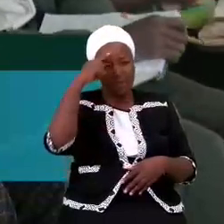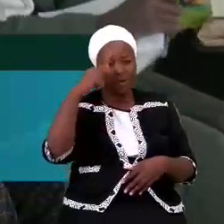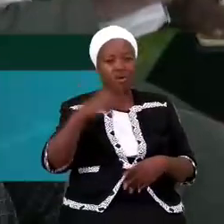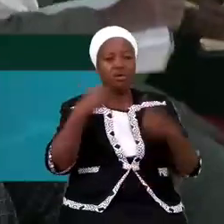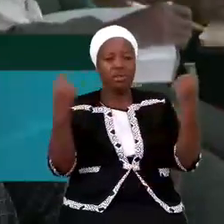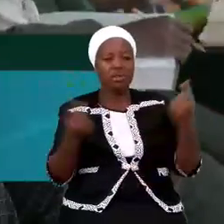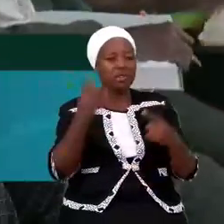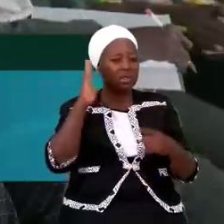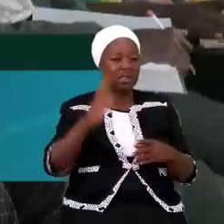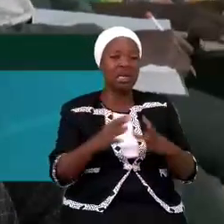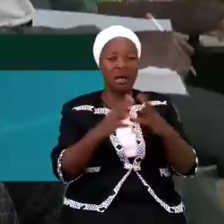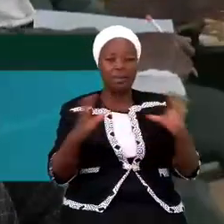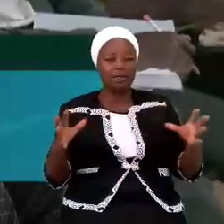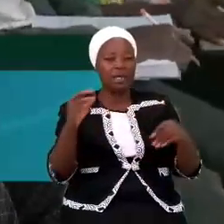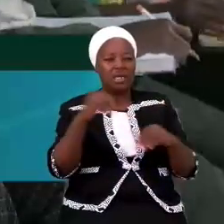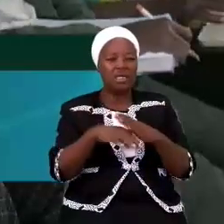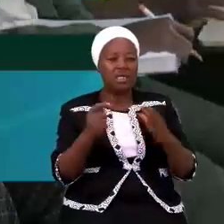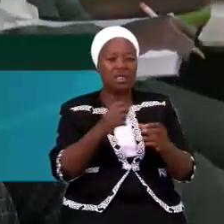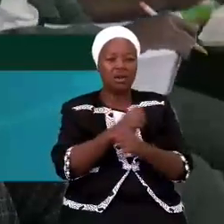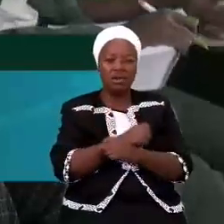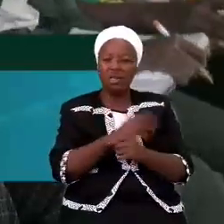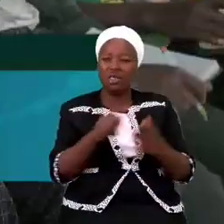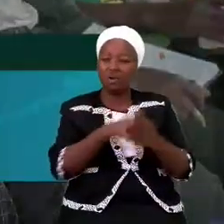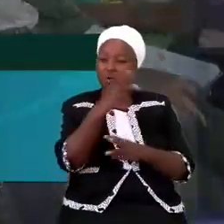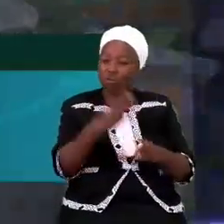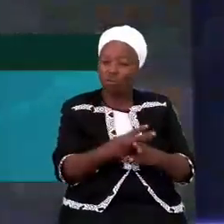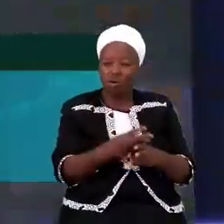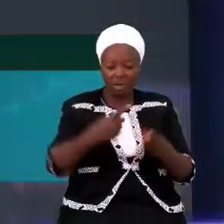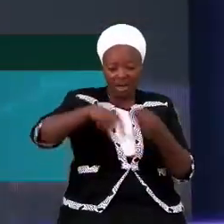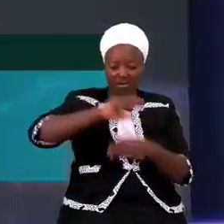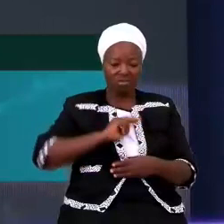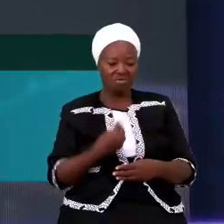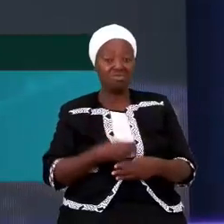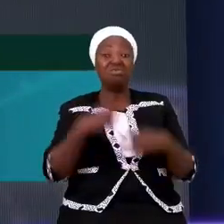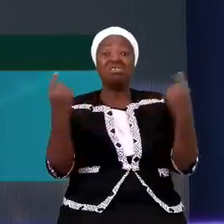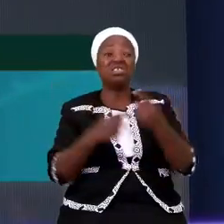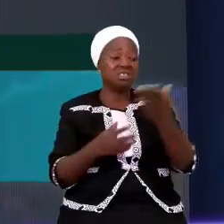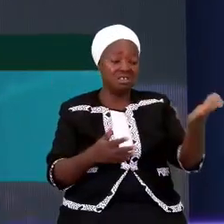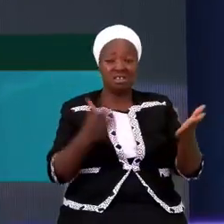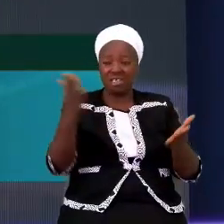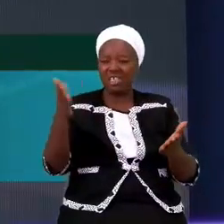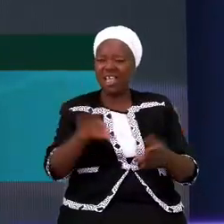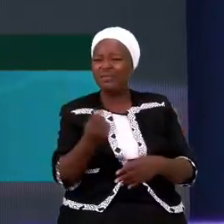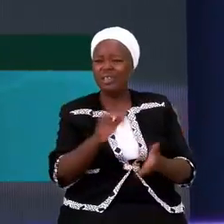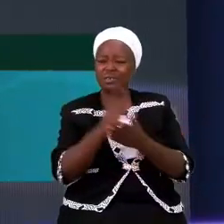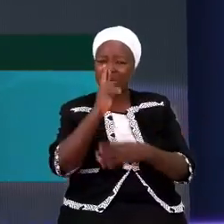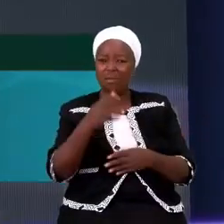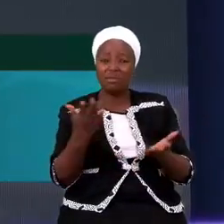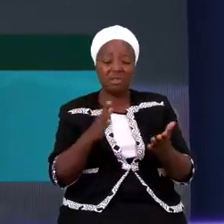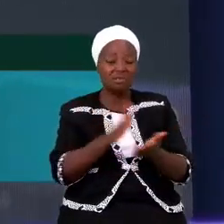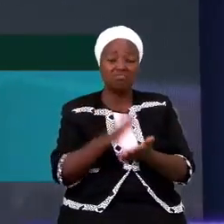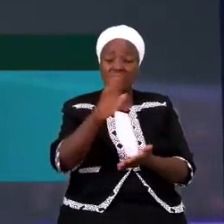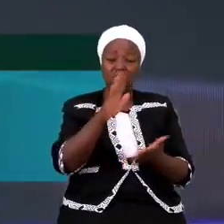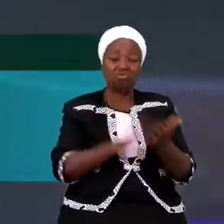are in the, you know, secondary school. There are some gangs there, and they want to lure you into that